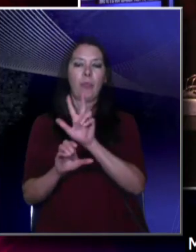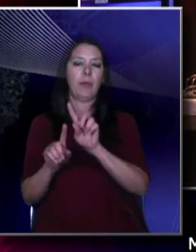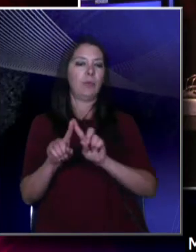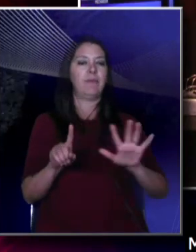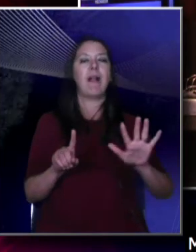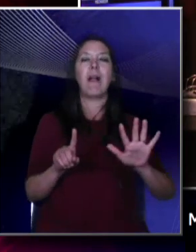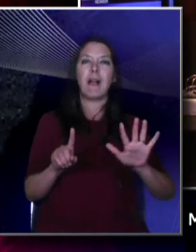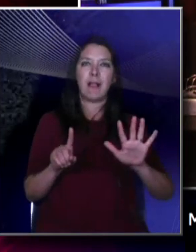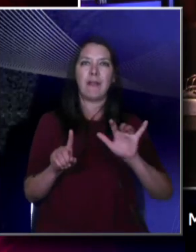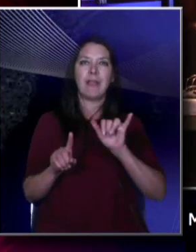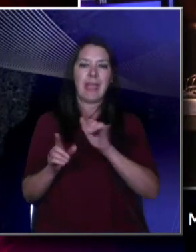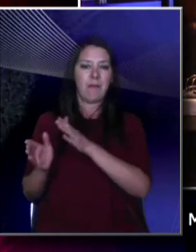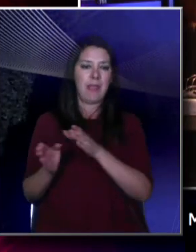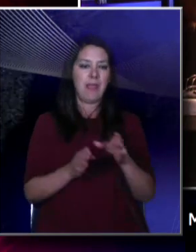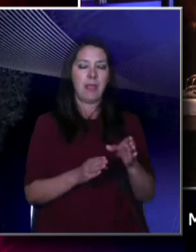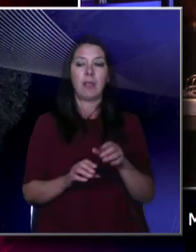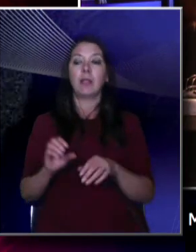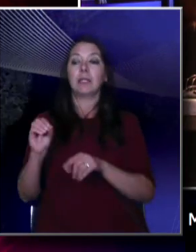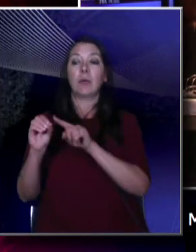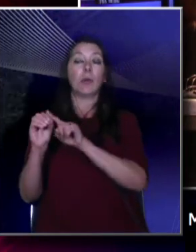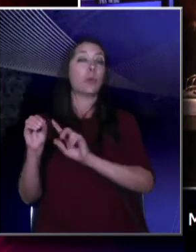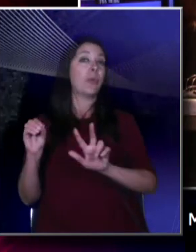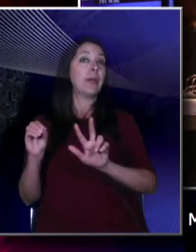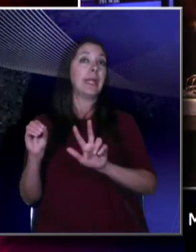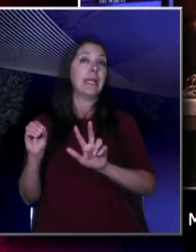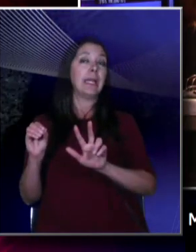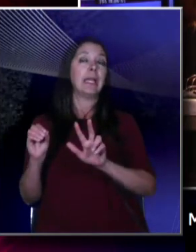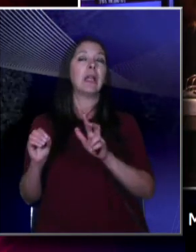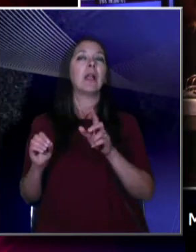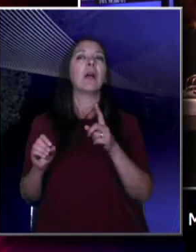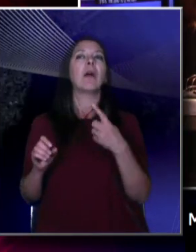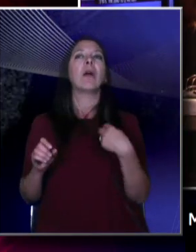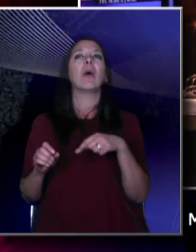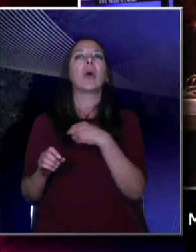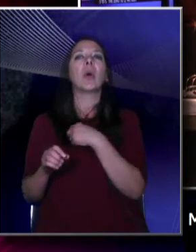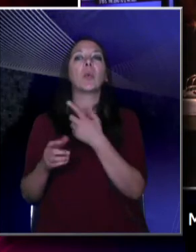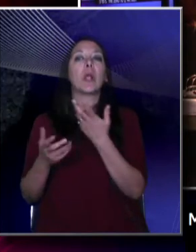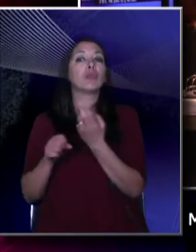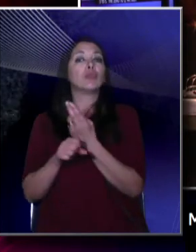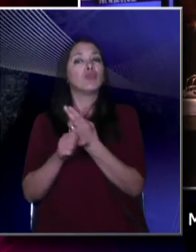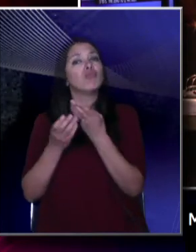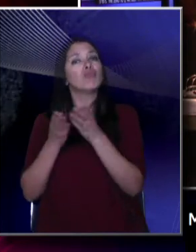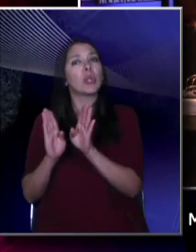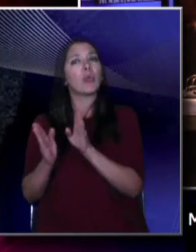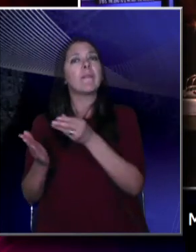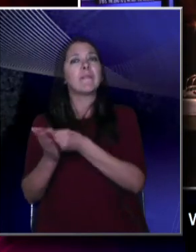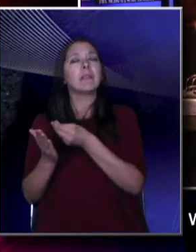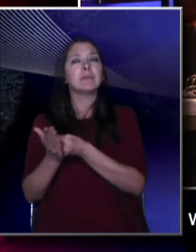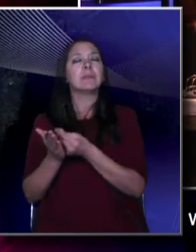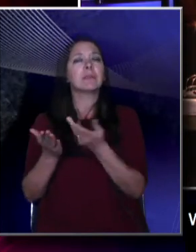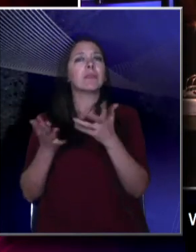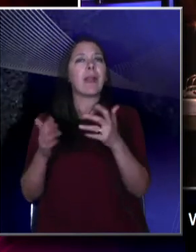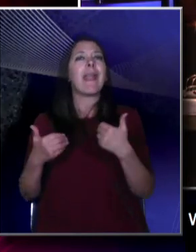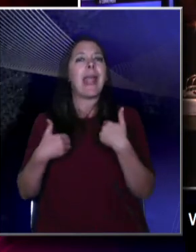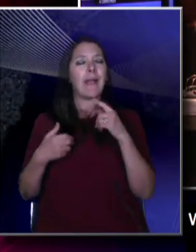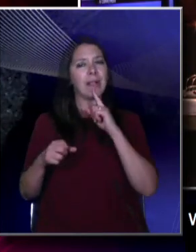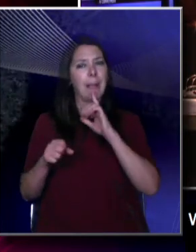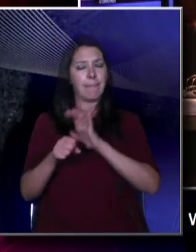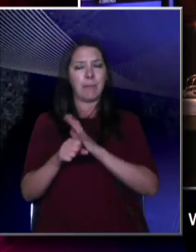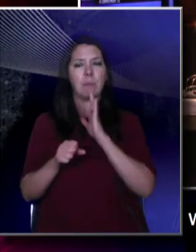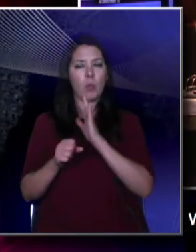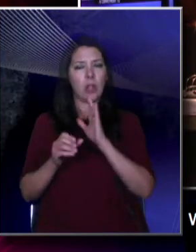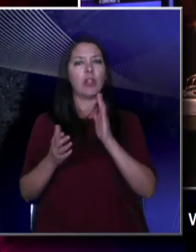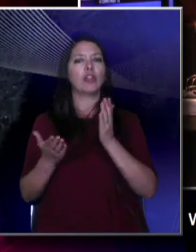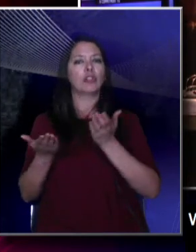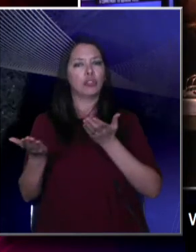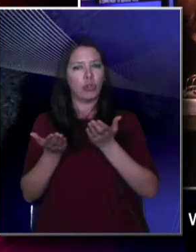5. The 0 to 3, we just use general funds. We have a commitment to serving these